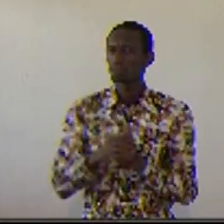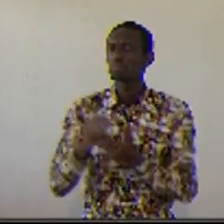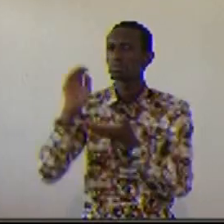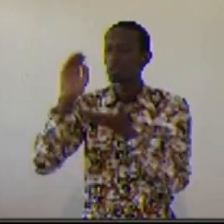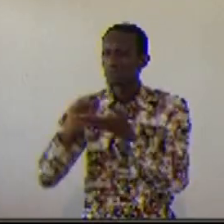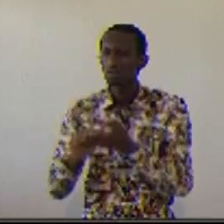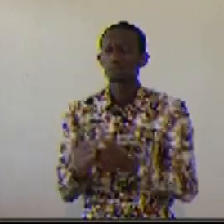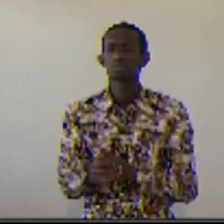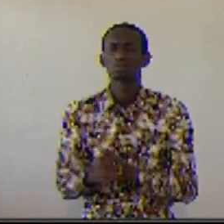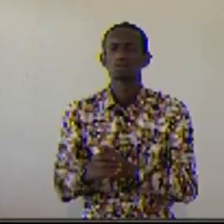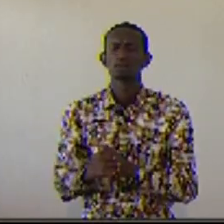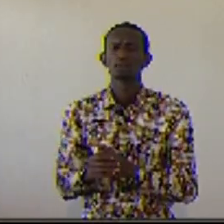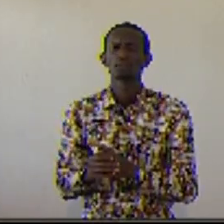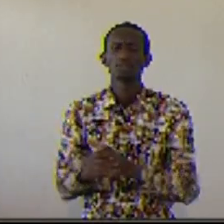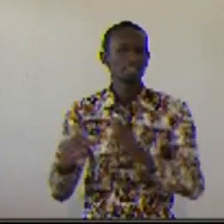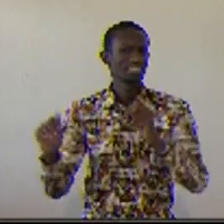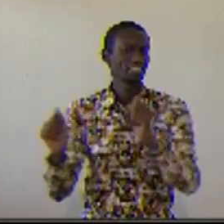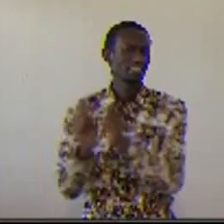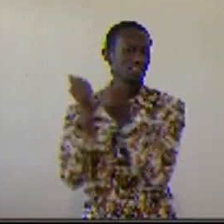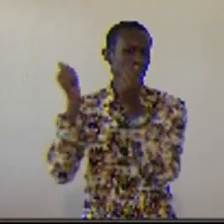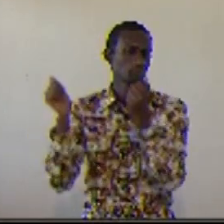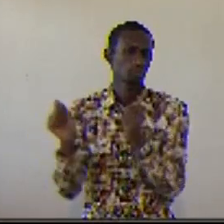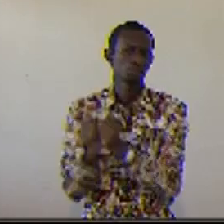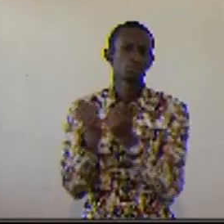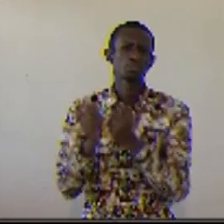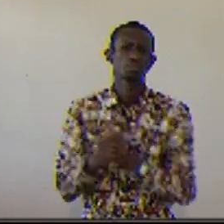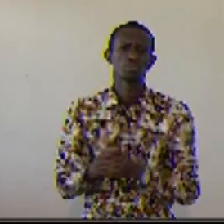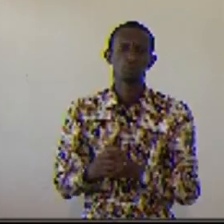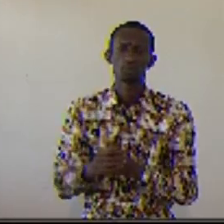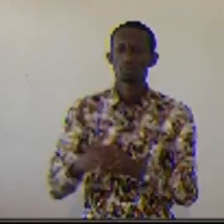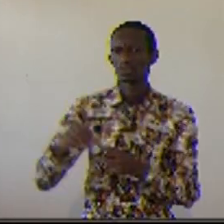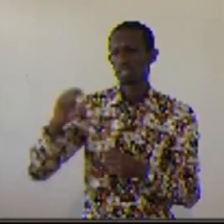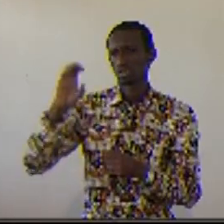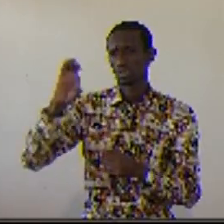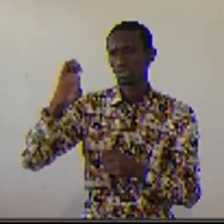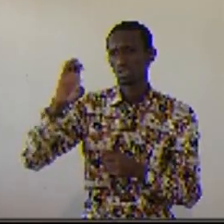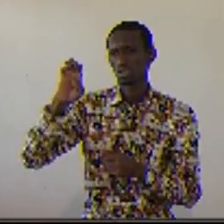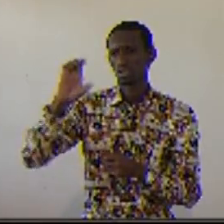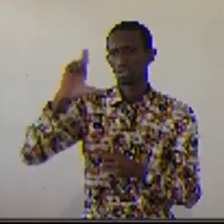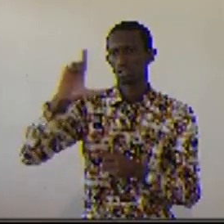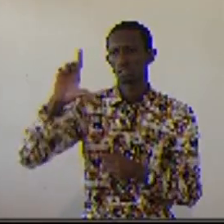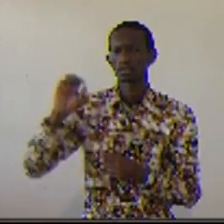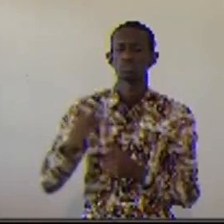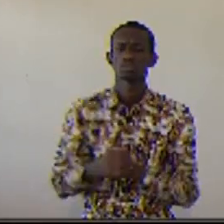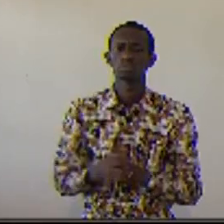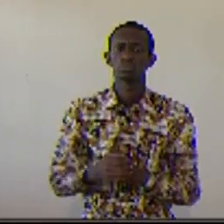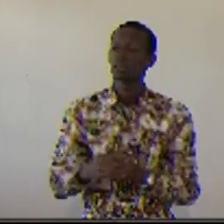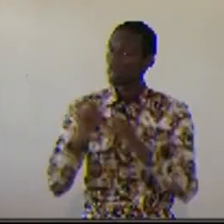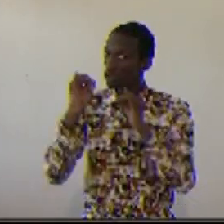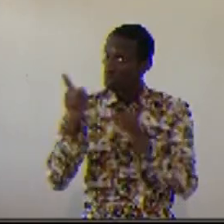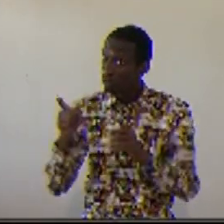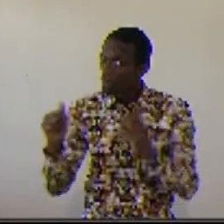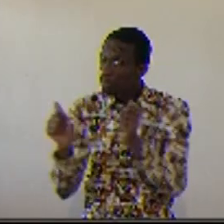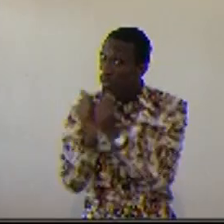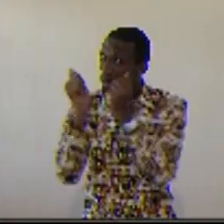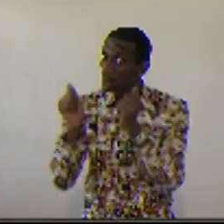And if they reduce or they delay the damage of the cells, once they delay the damage of the